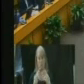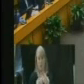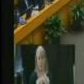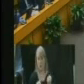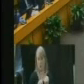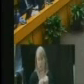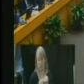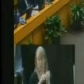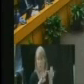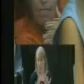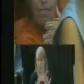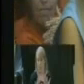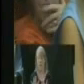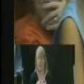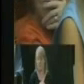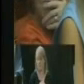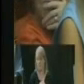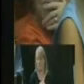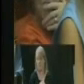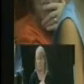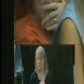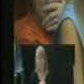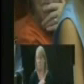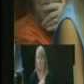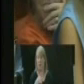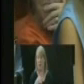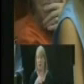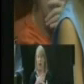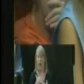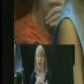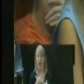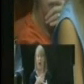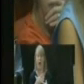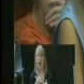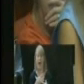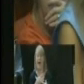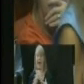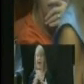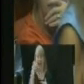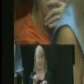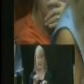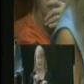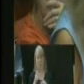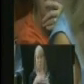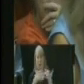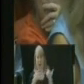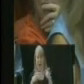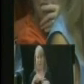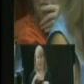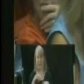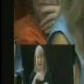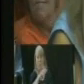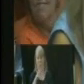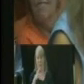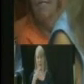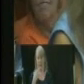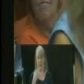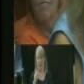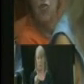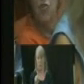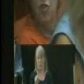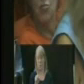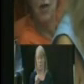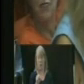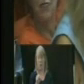plan. I liken it to what we've done at West High School, which is we've taken West High School from